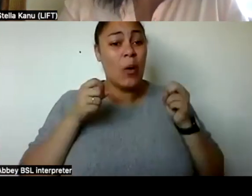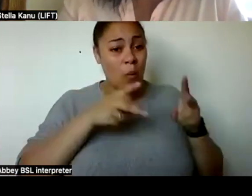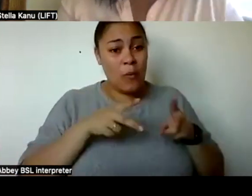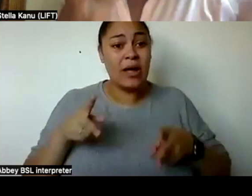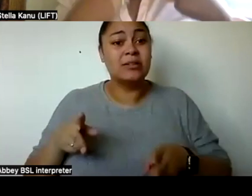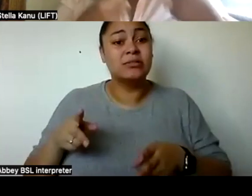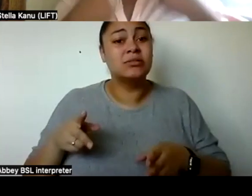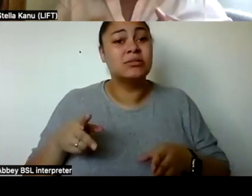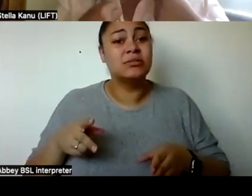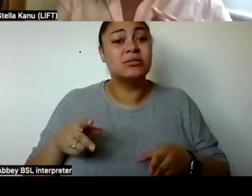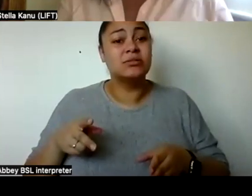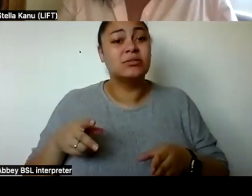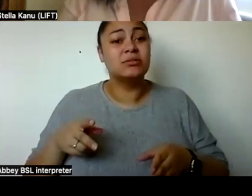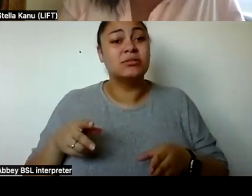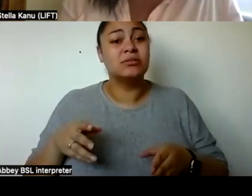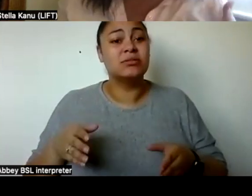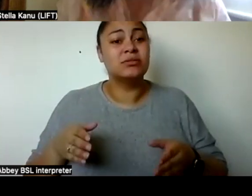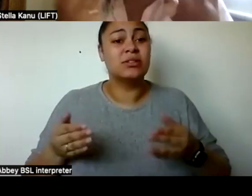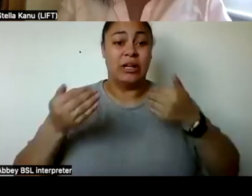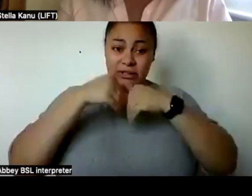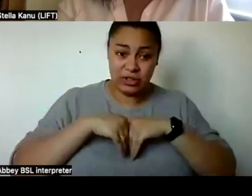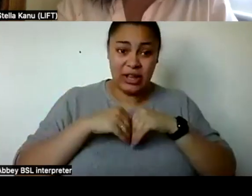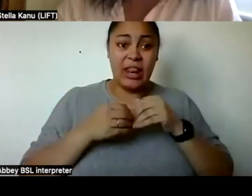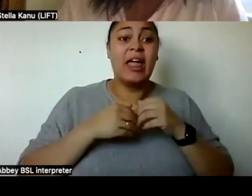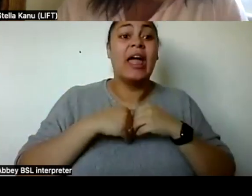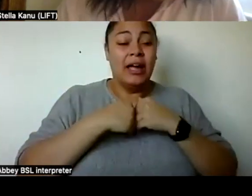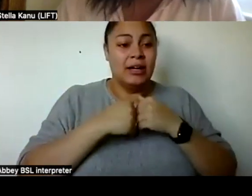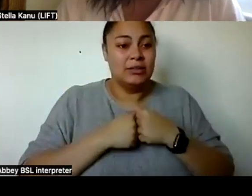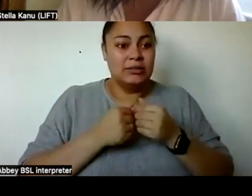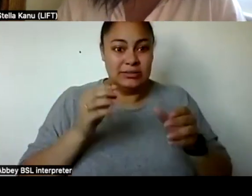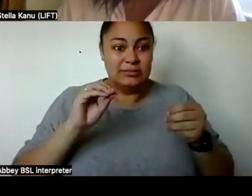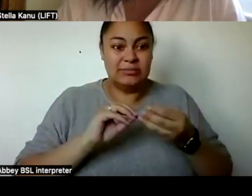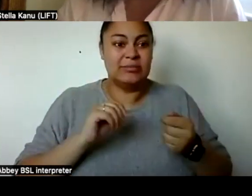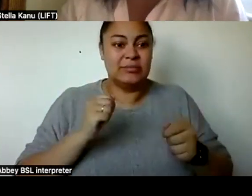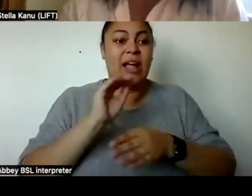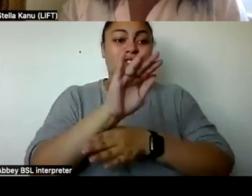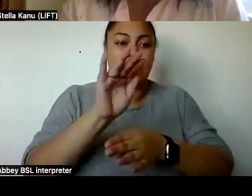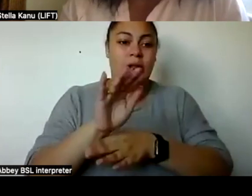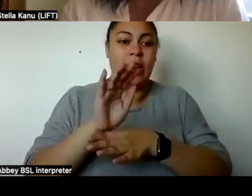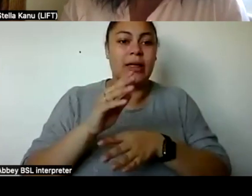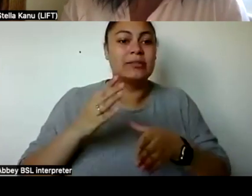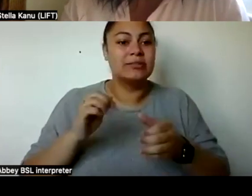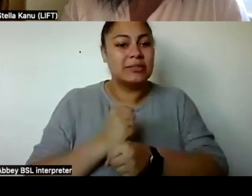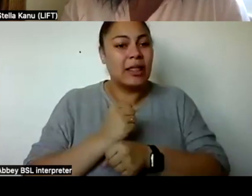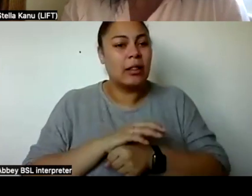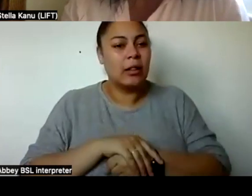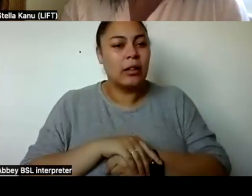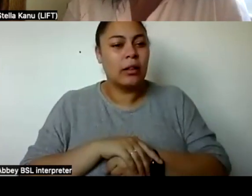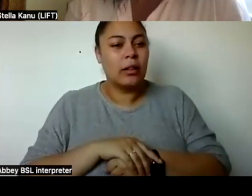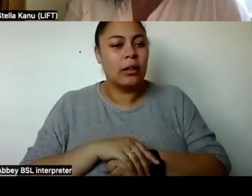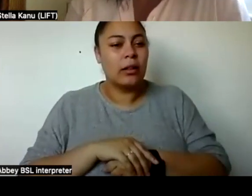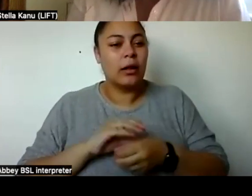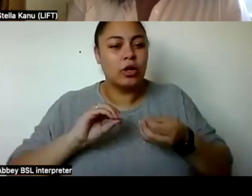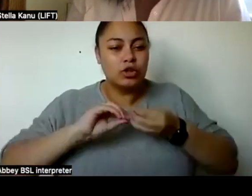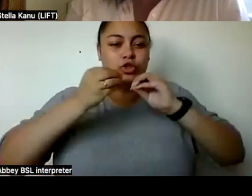of internally dealt with that. And then externally, as part of the Creative Freelancers